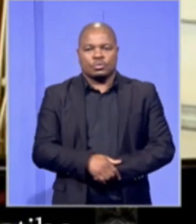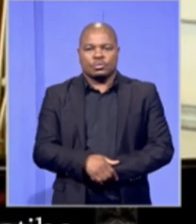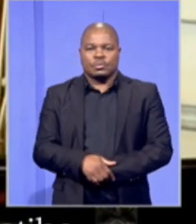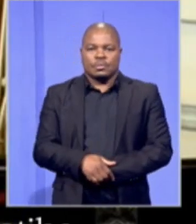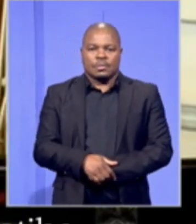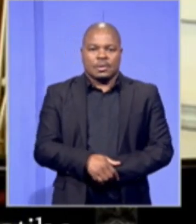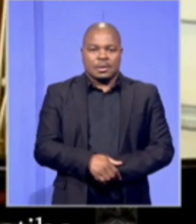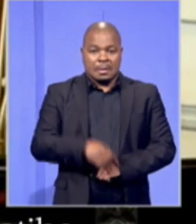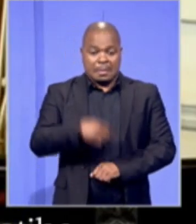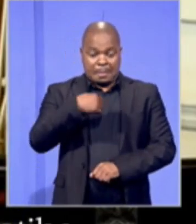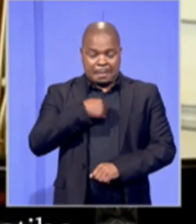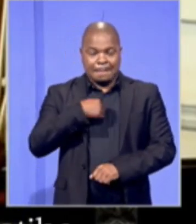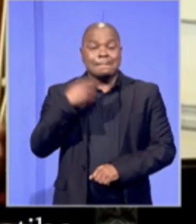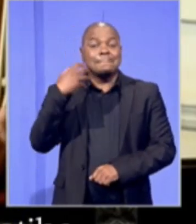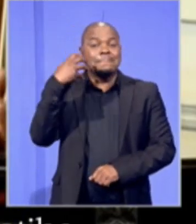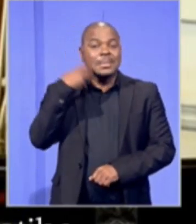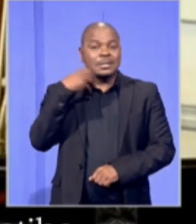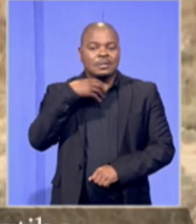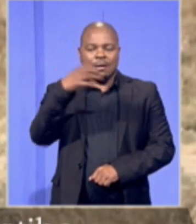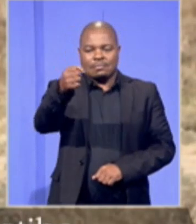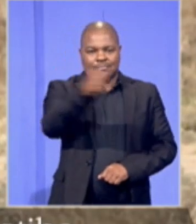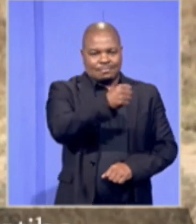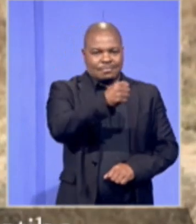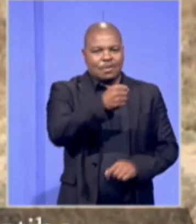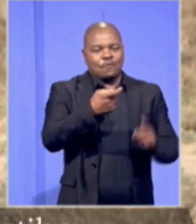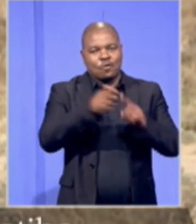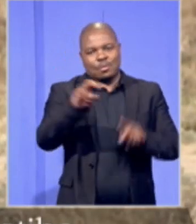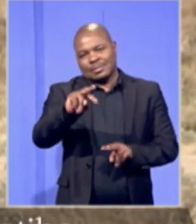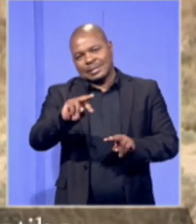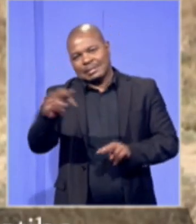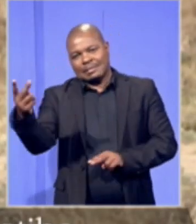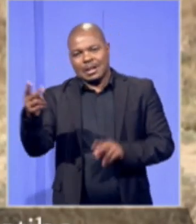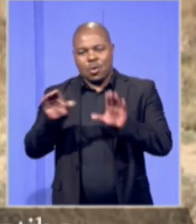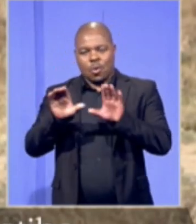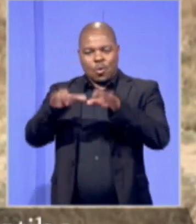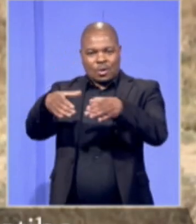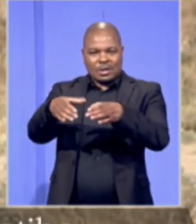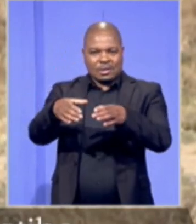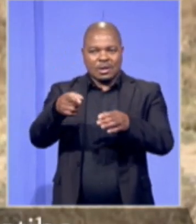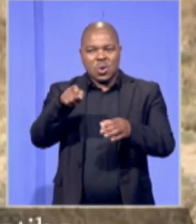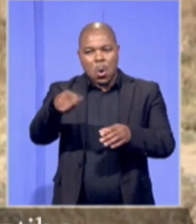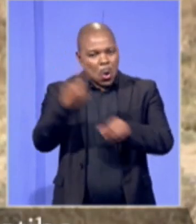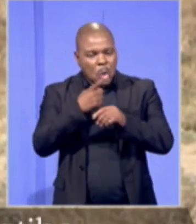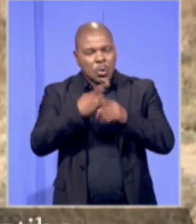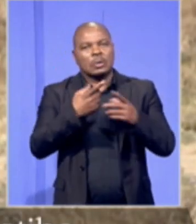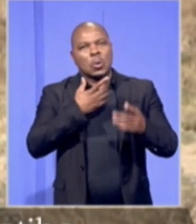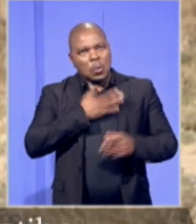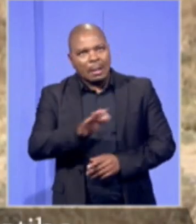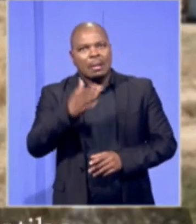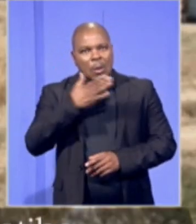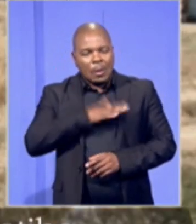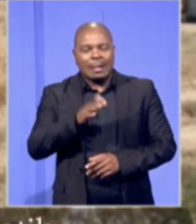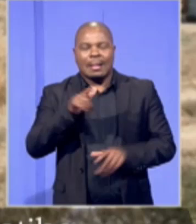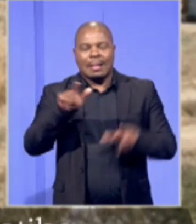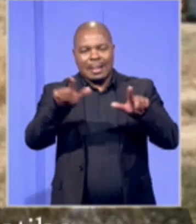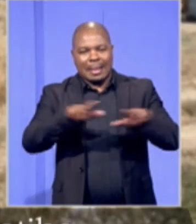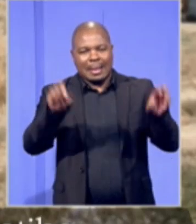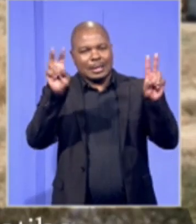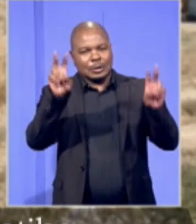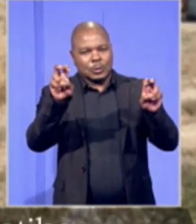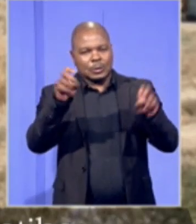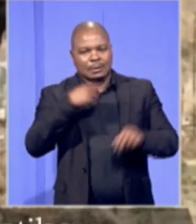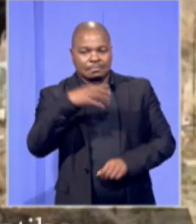I appointed a minister from another party that has always spoken about the land, and I've